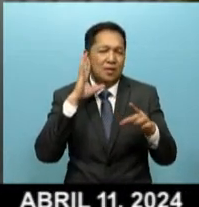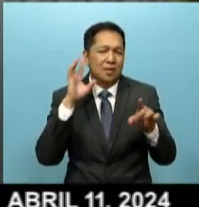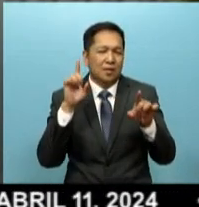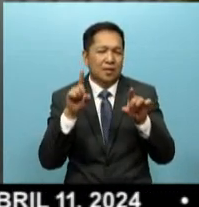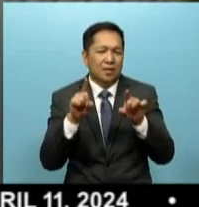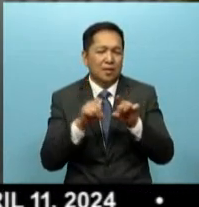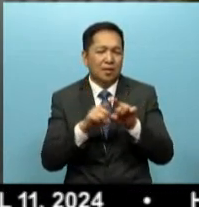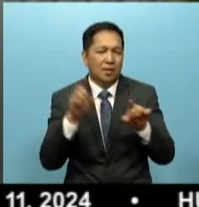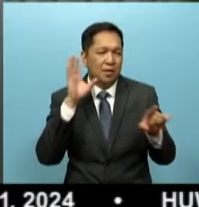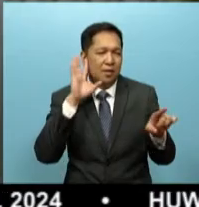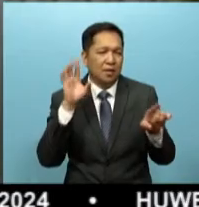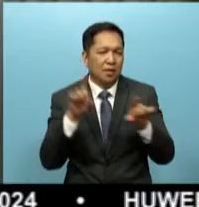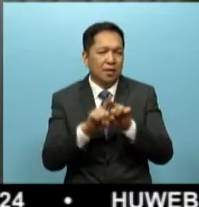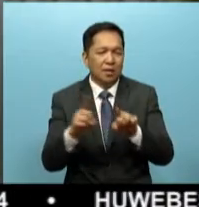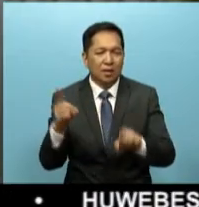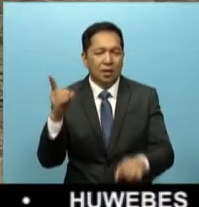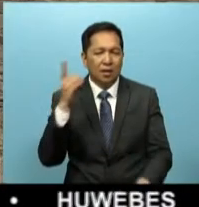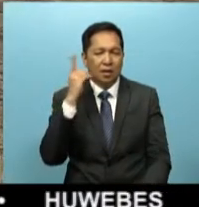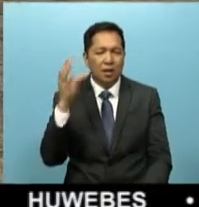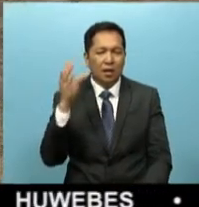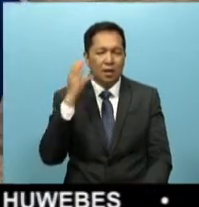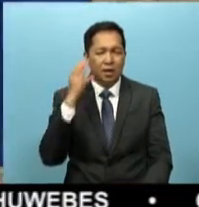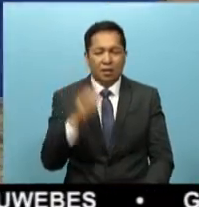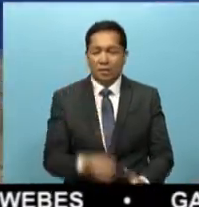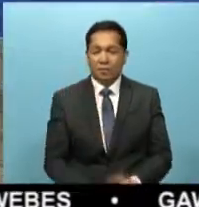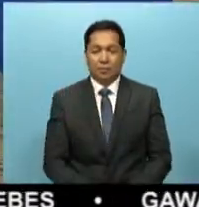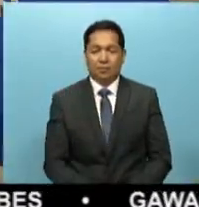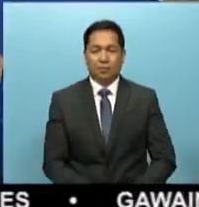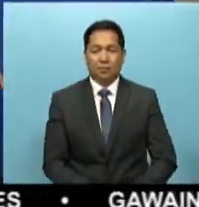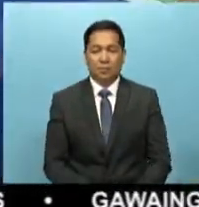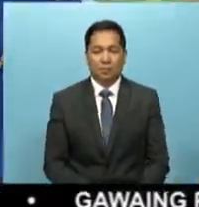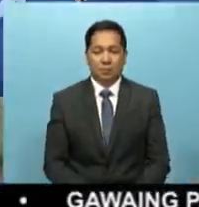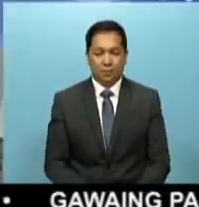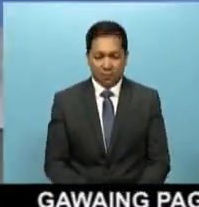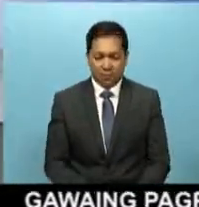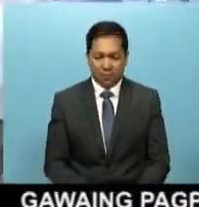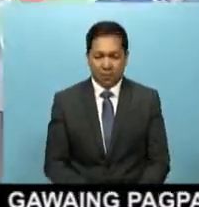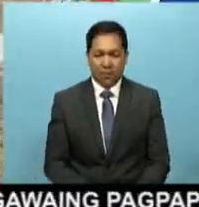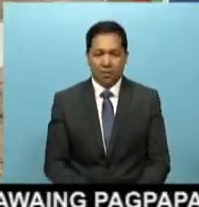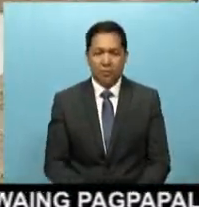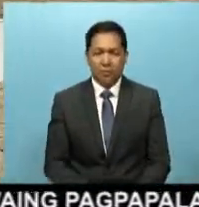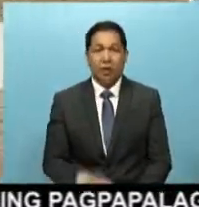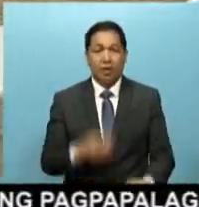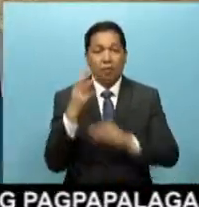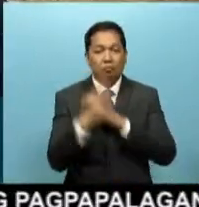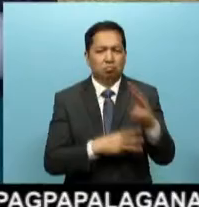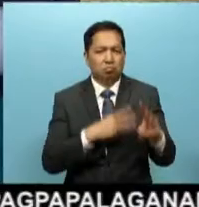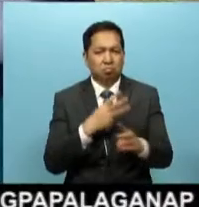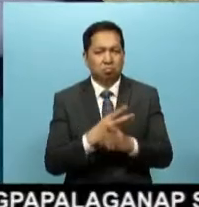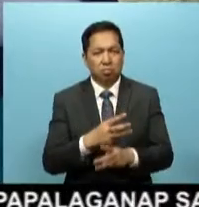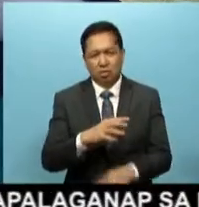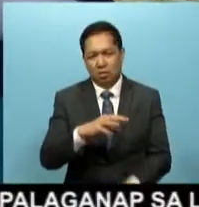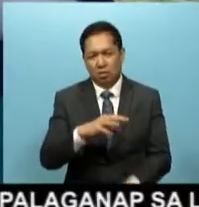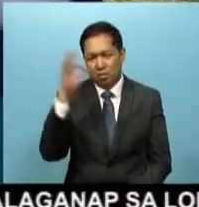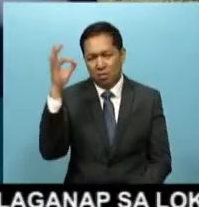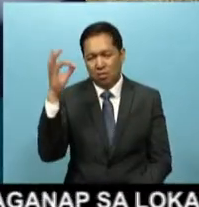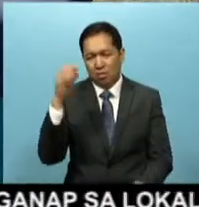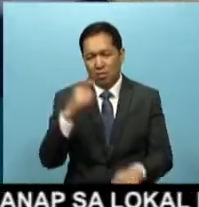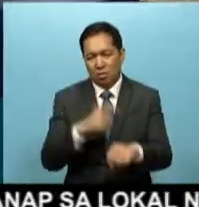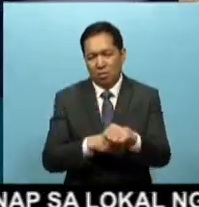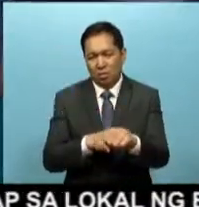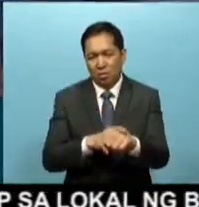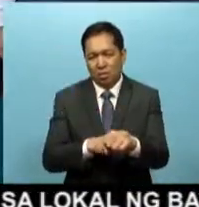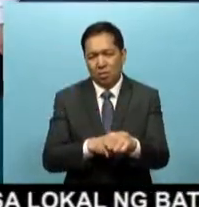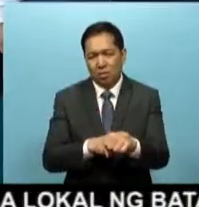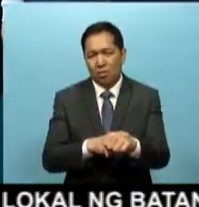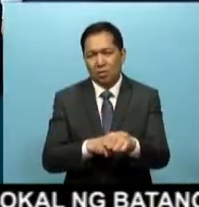Caballero has this story. In today's fast-paced world, finding quality family time can be